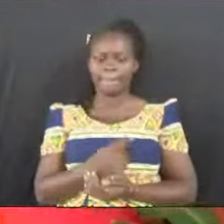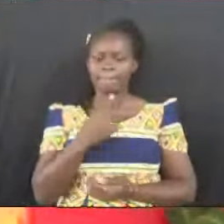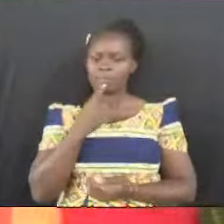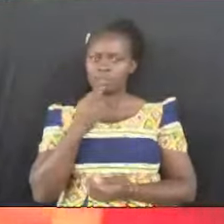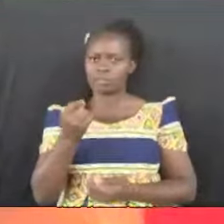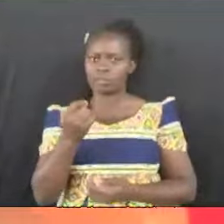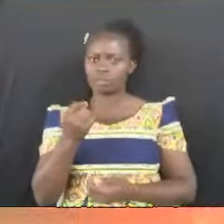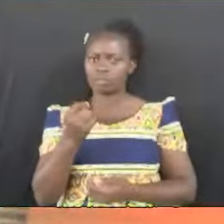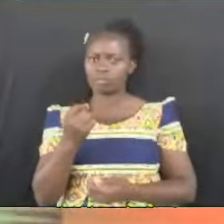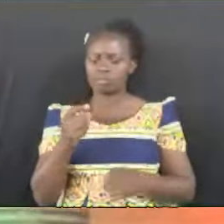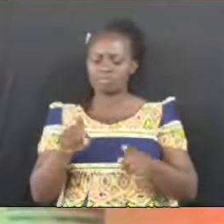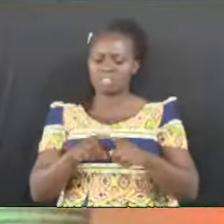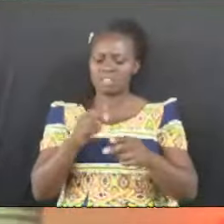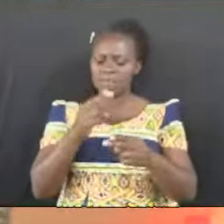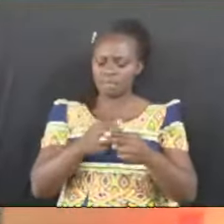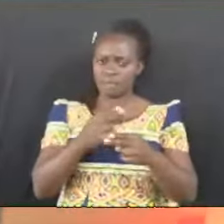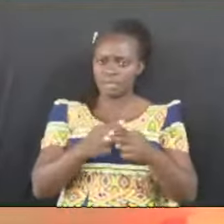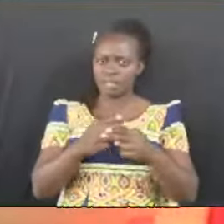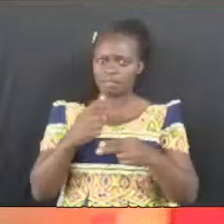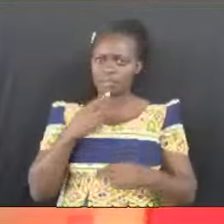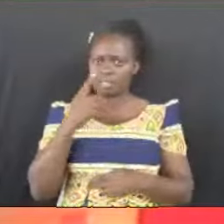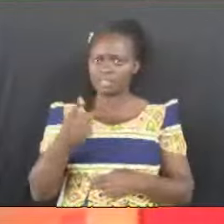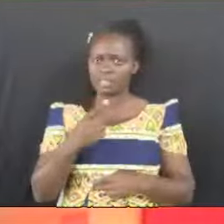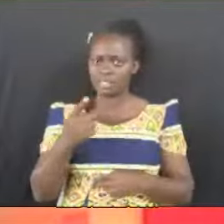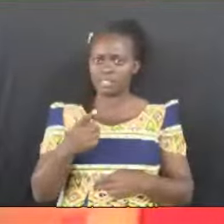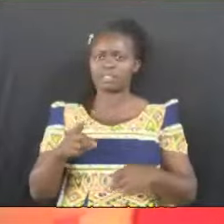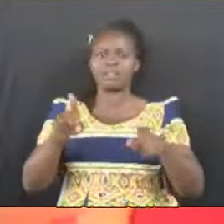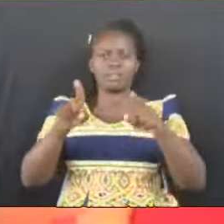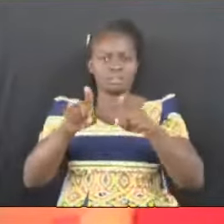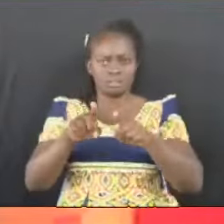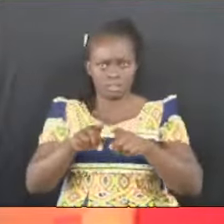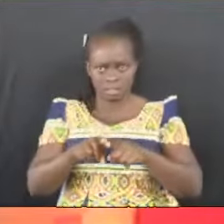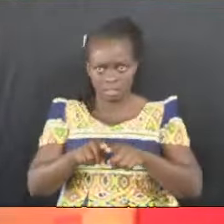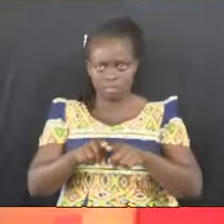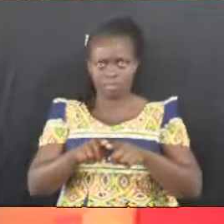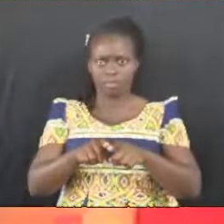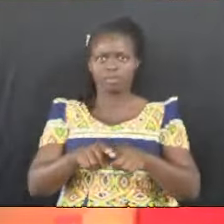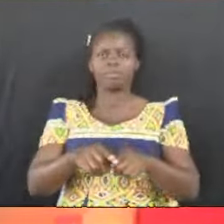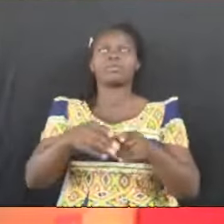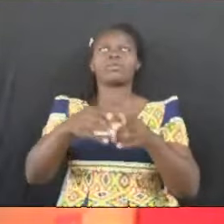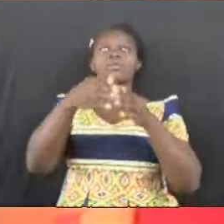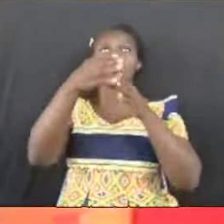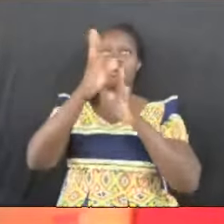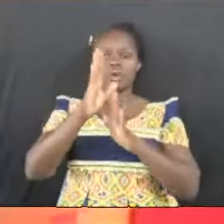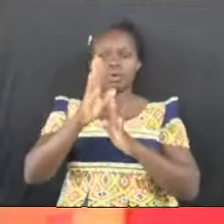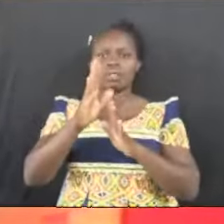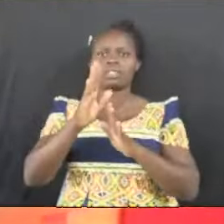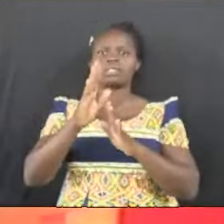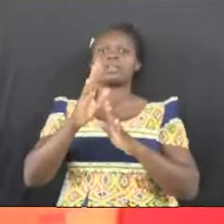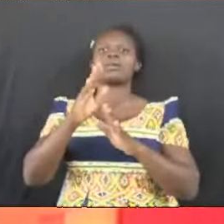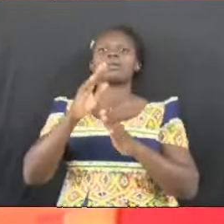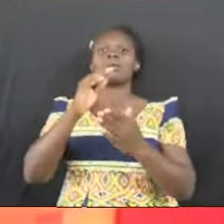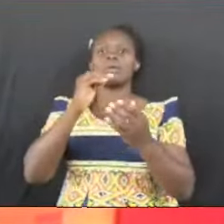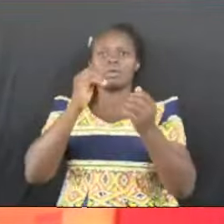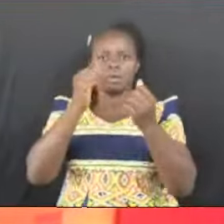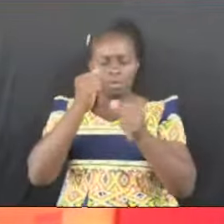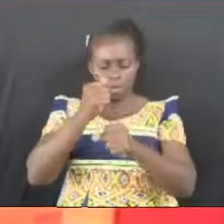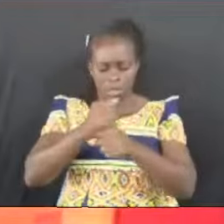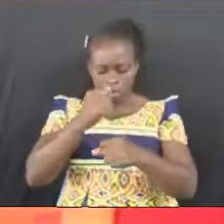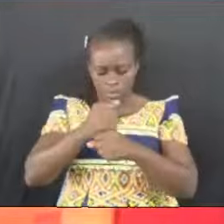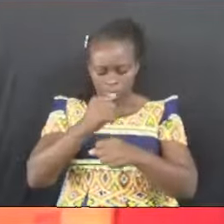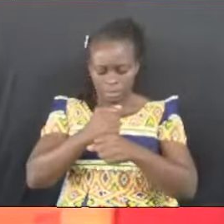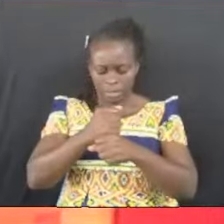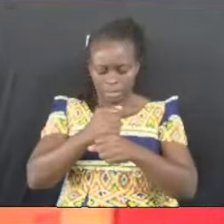name is telling us of God's being and God's purpose. That is God's program